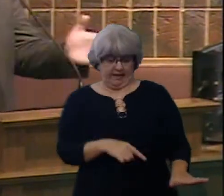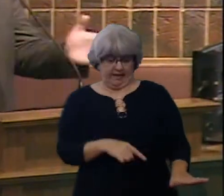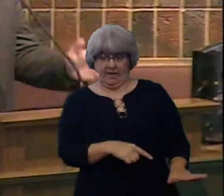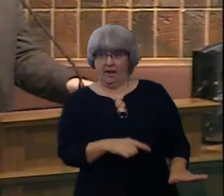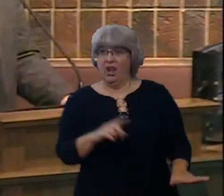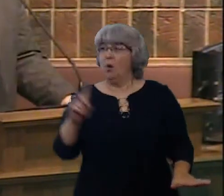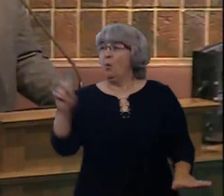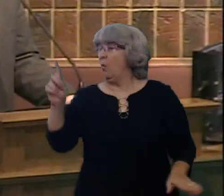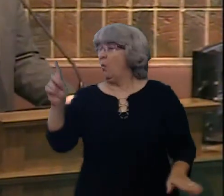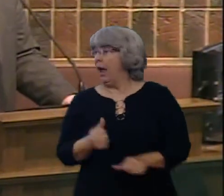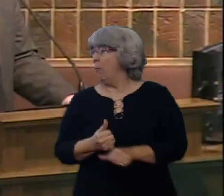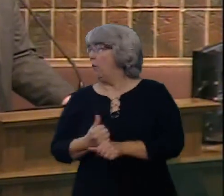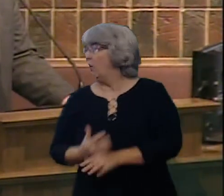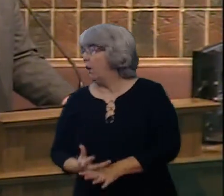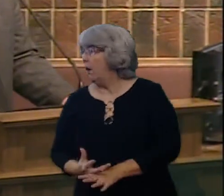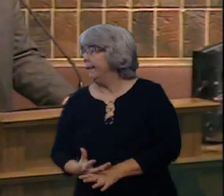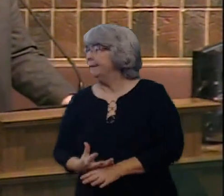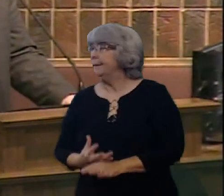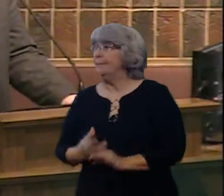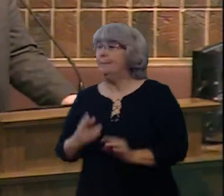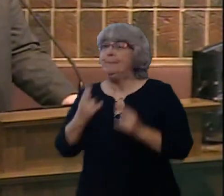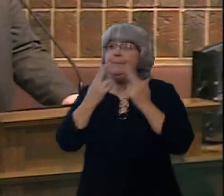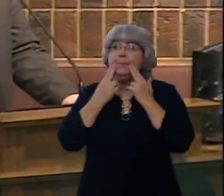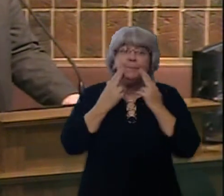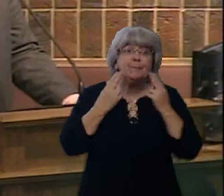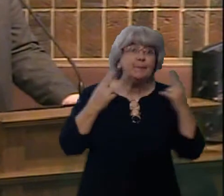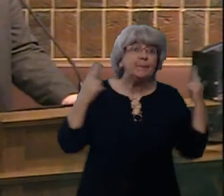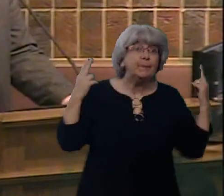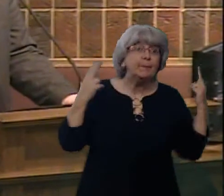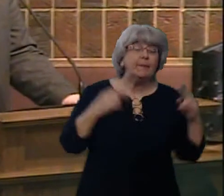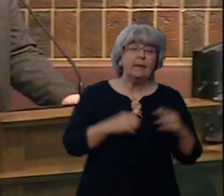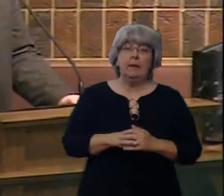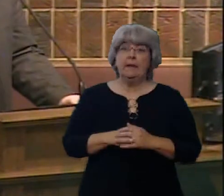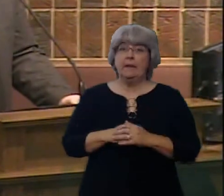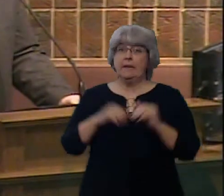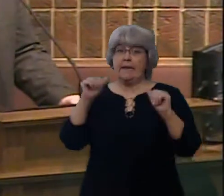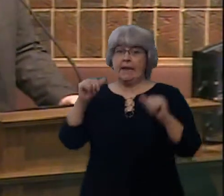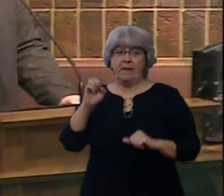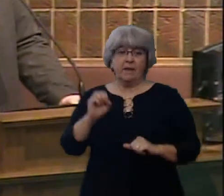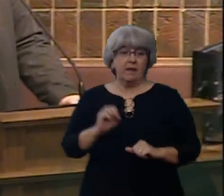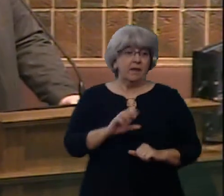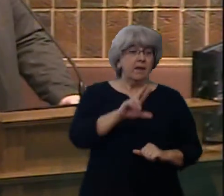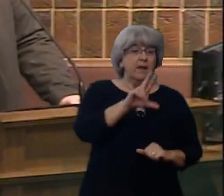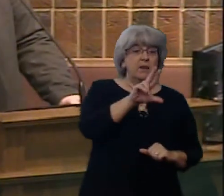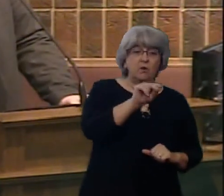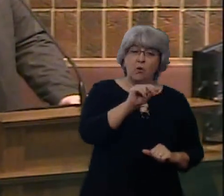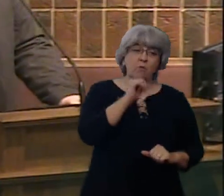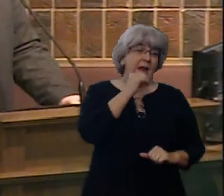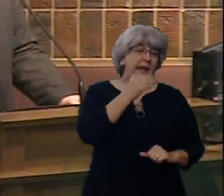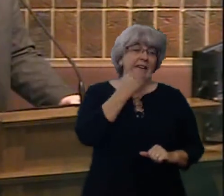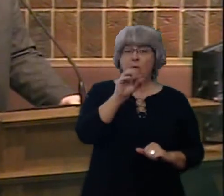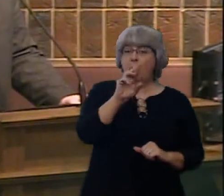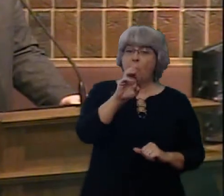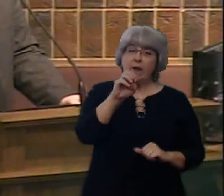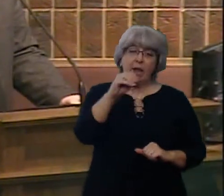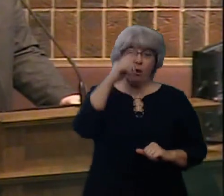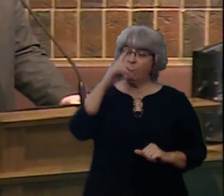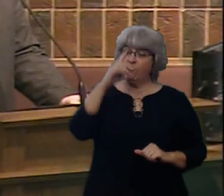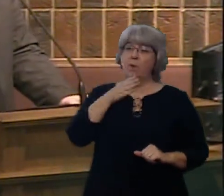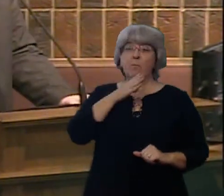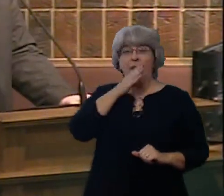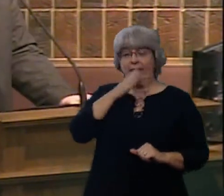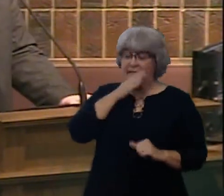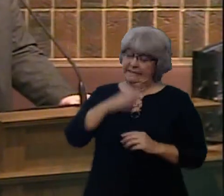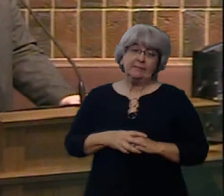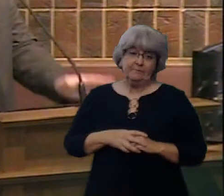what will be said, you know, whether it is, no, we're not going to have Oreos for breakfast, or